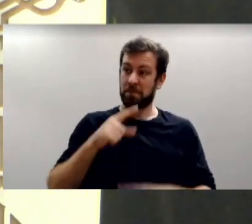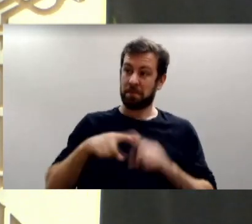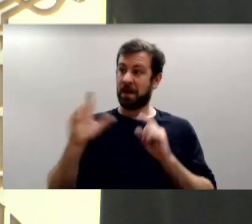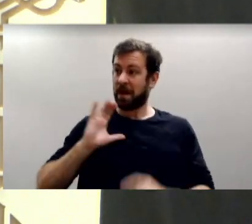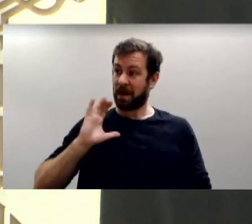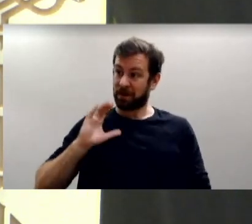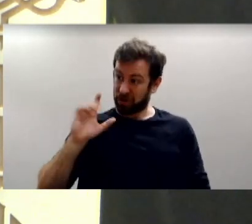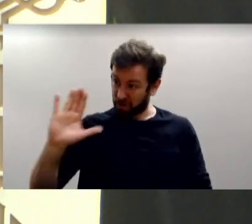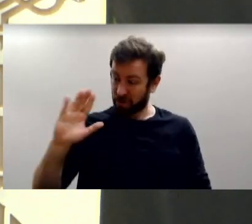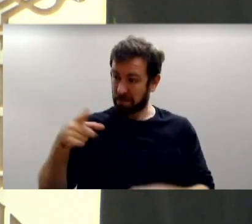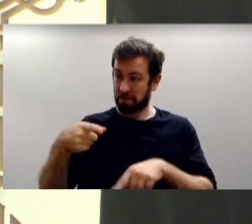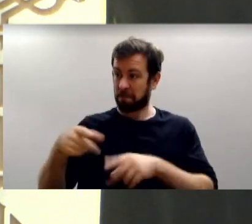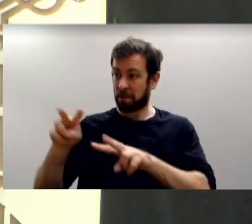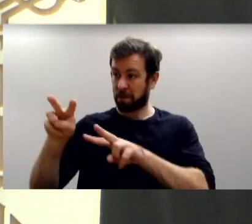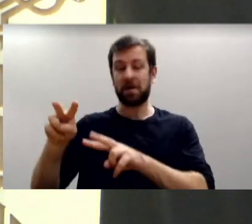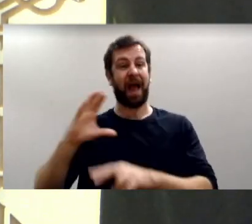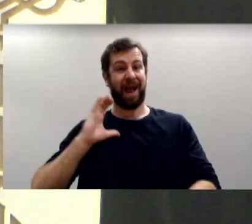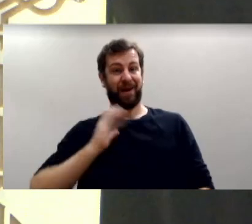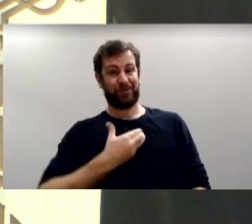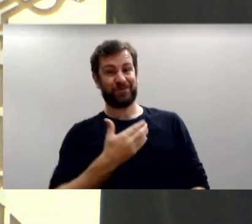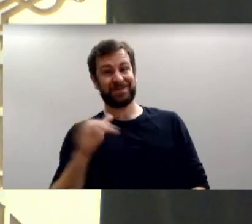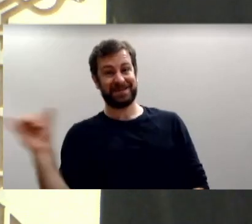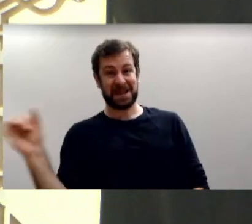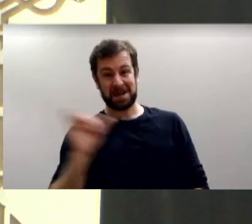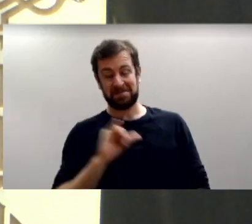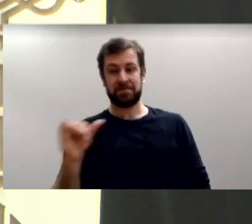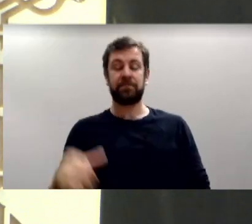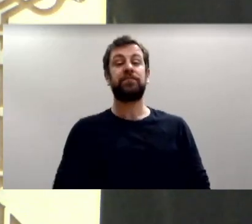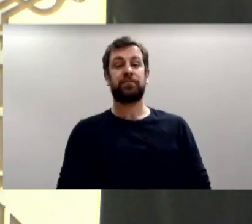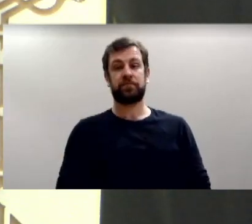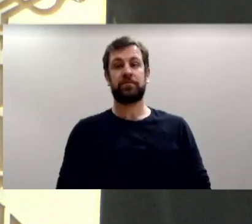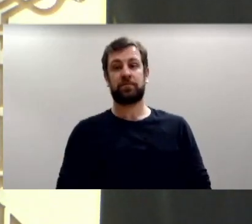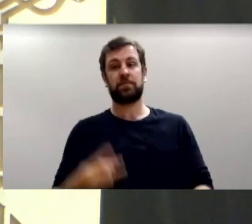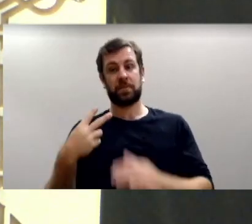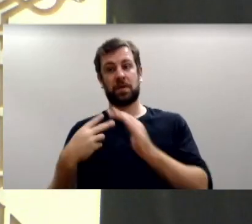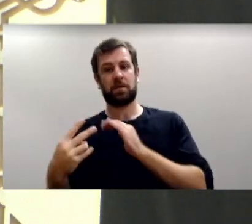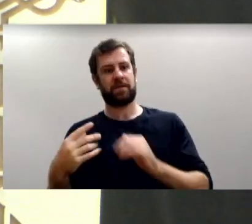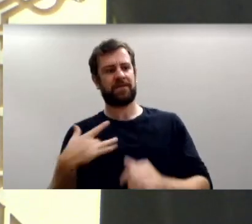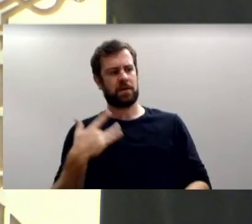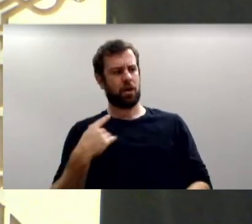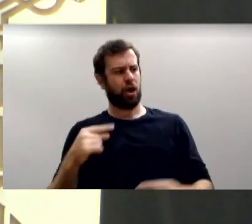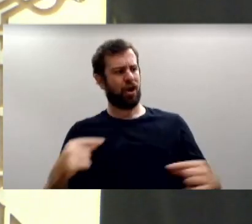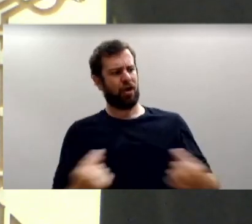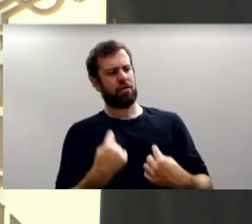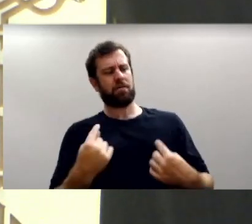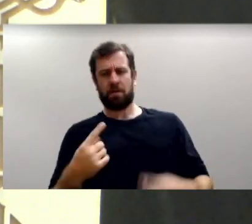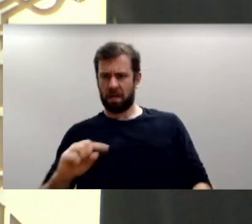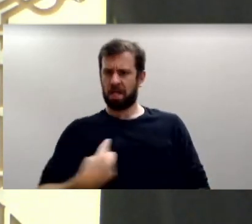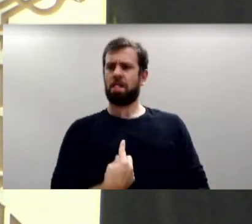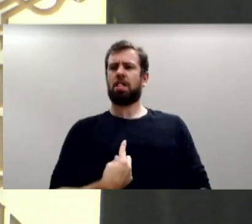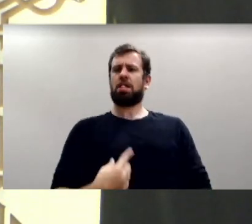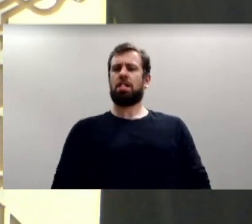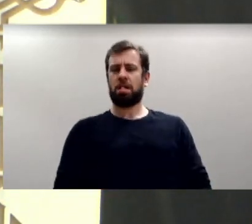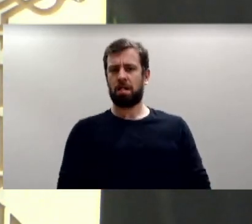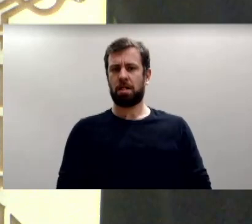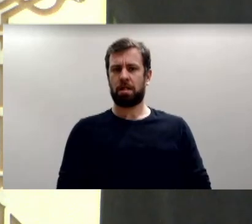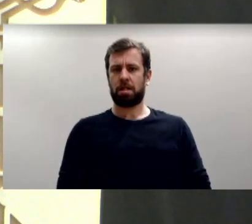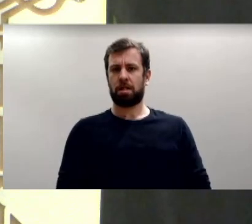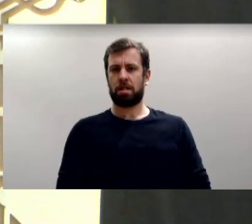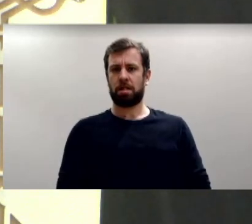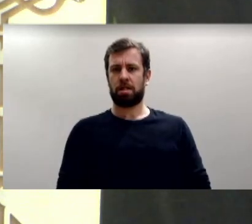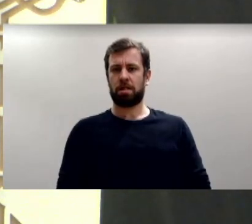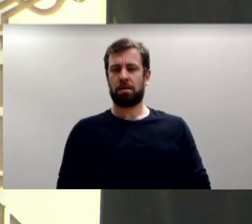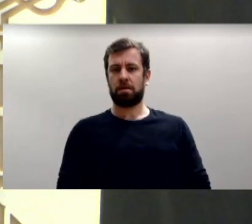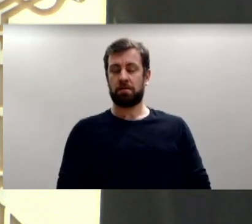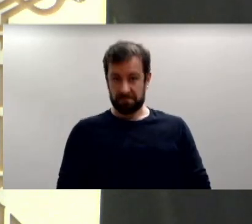ours. Even the Prophet used to feel hurt by this. And Quran uses